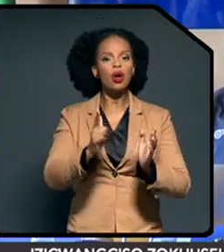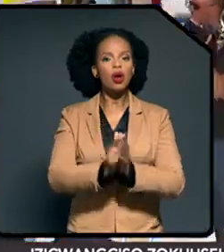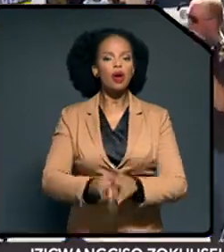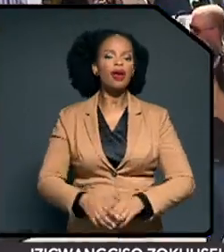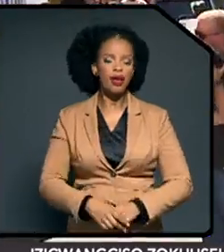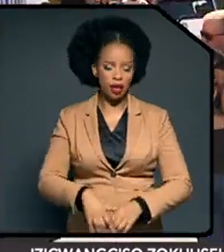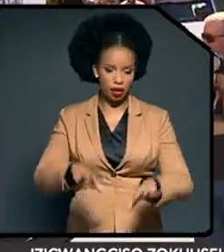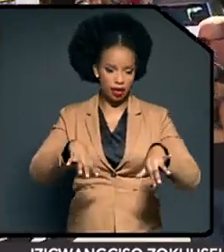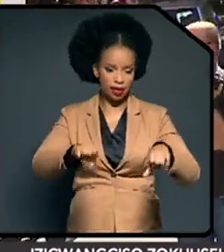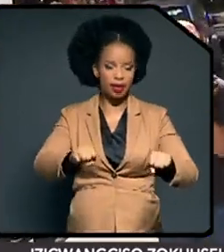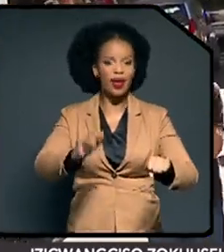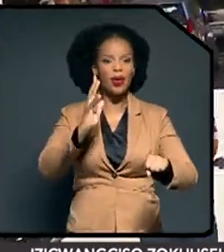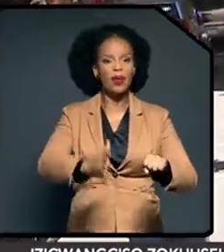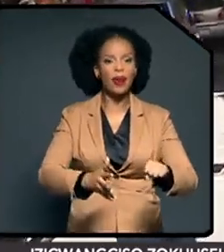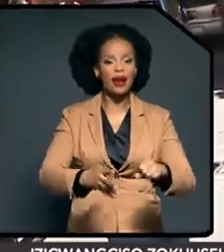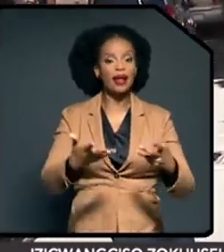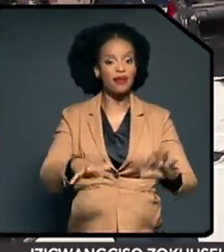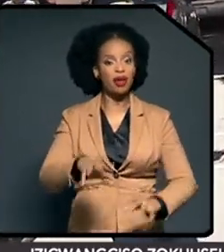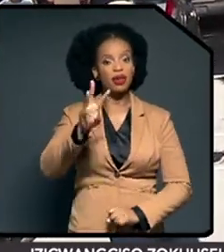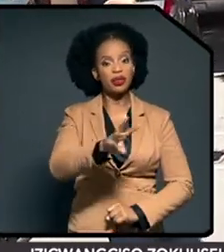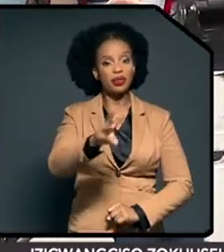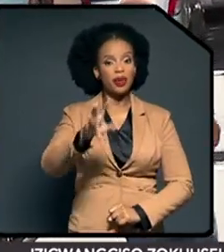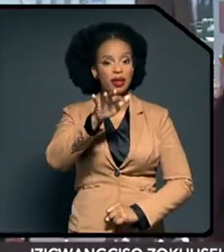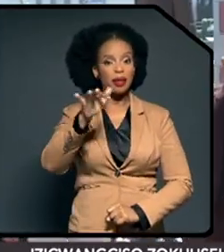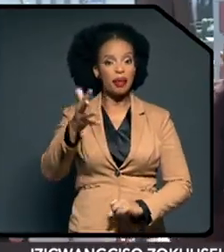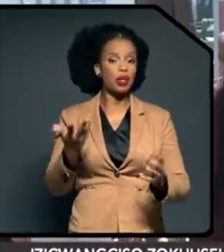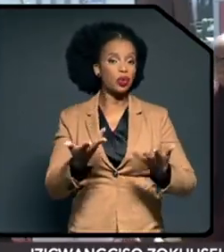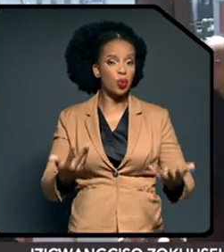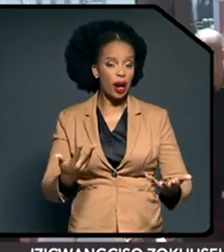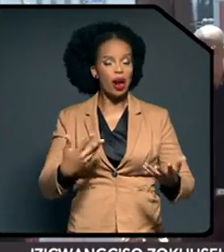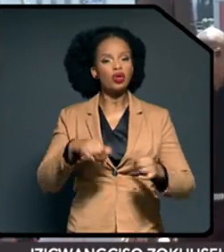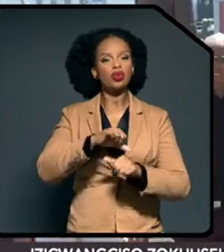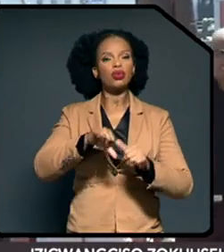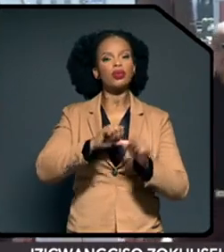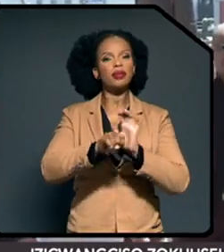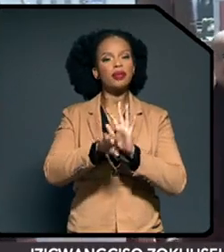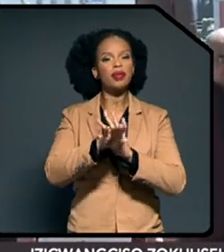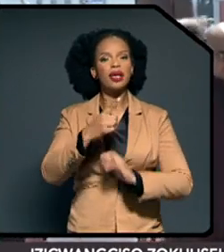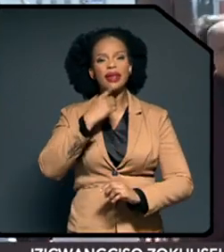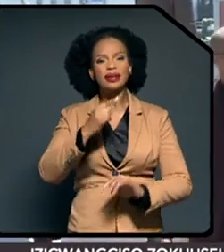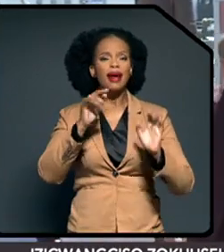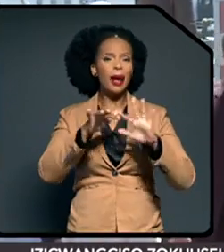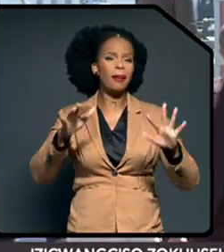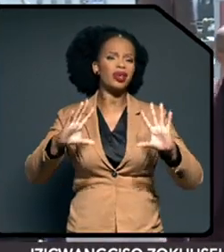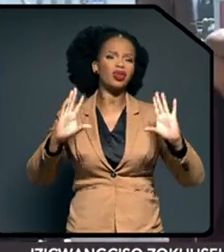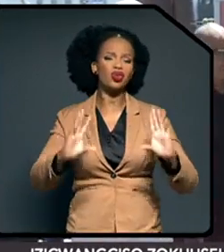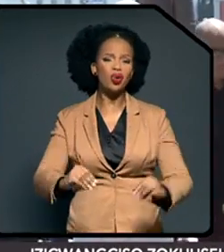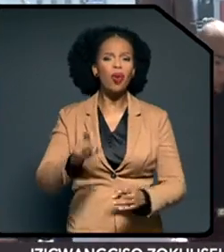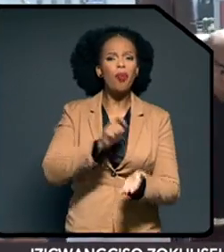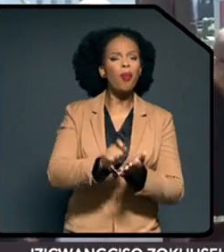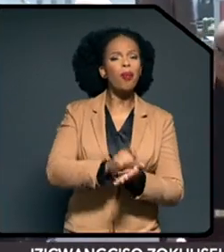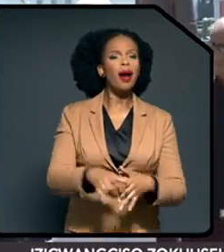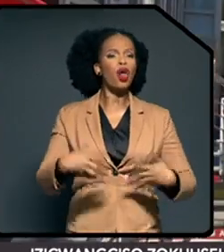zithutha ngelixa elumkise abantu kumakhasi ezonxibelelwano ukuba bohlukane nomkhuba wokubhala okanye bahambise